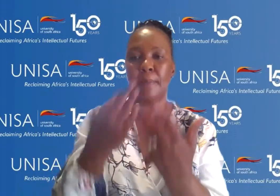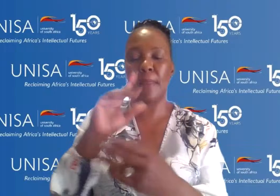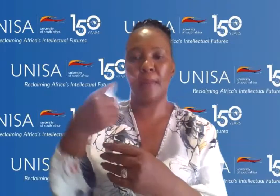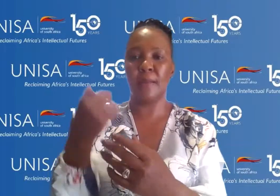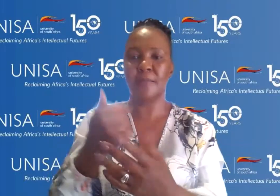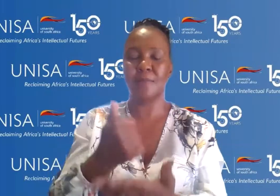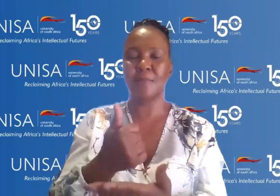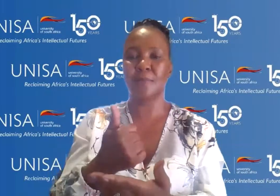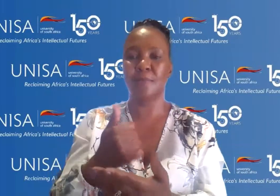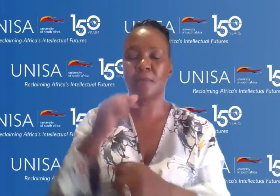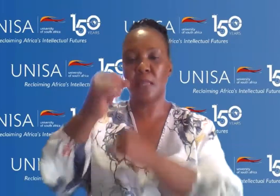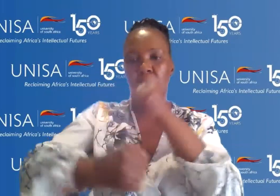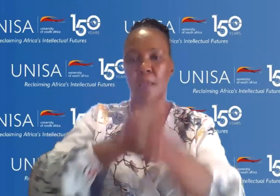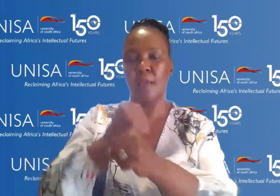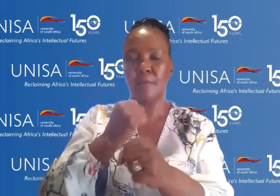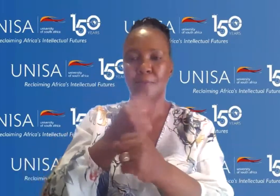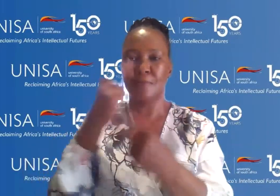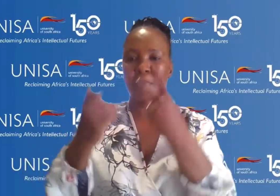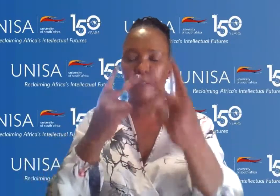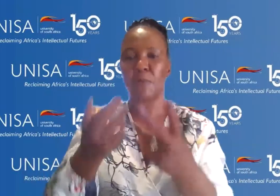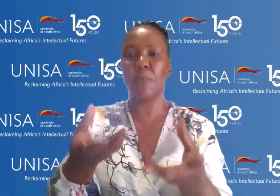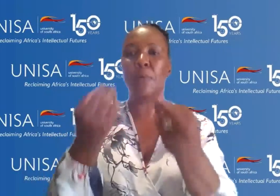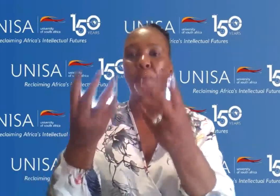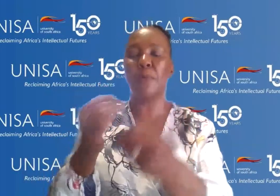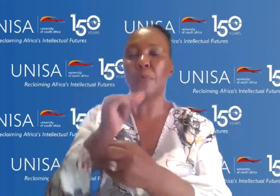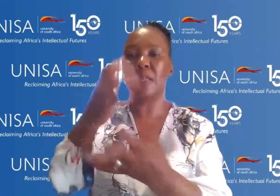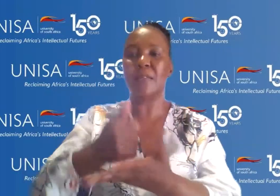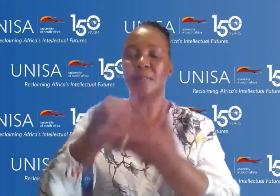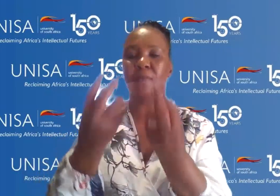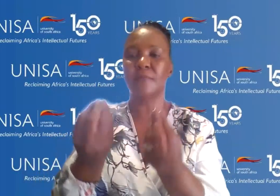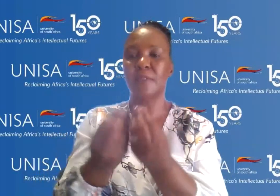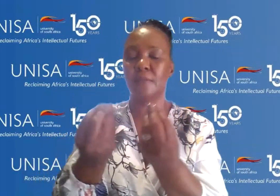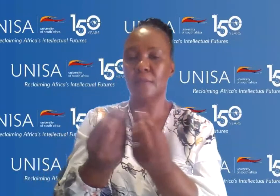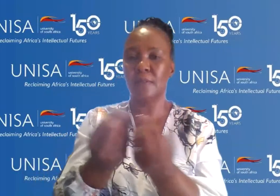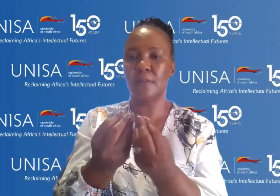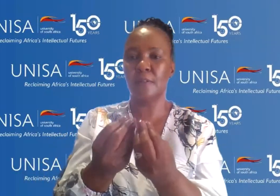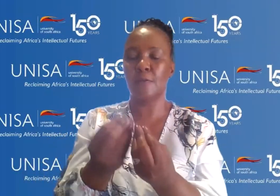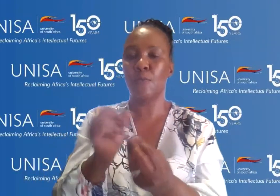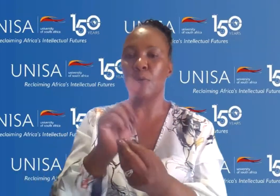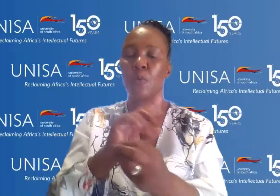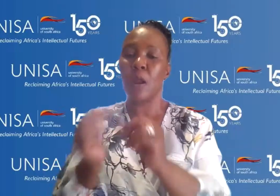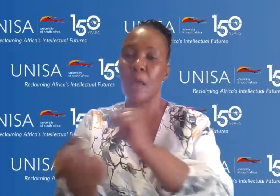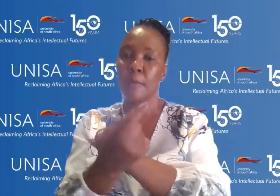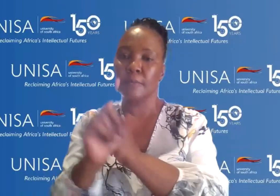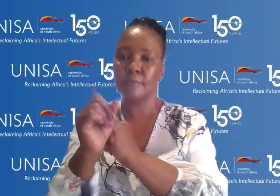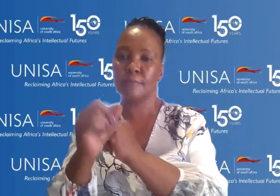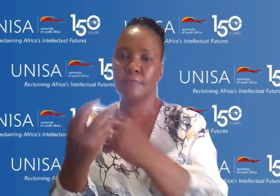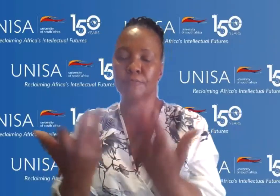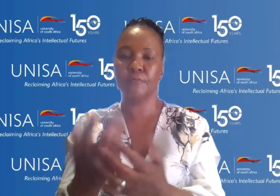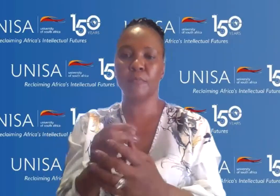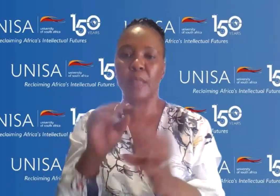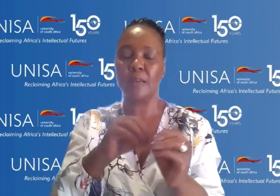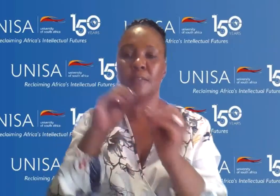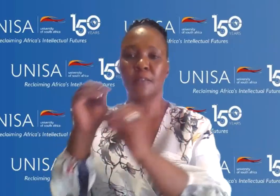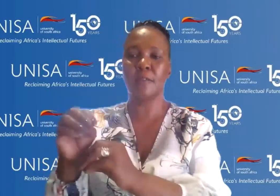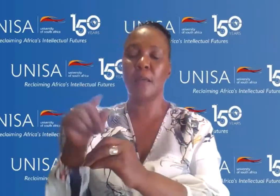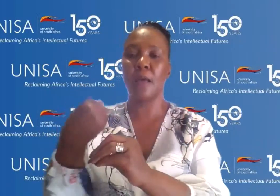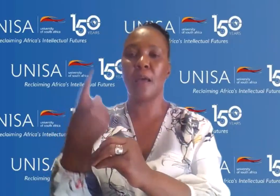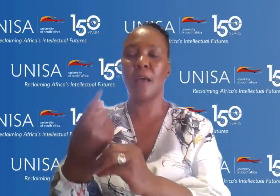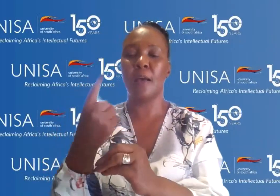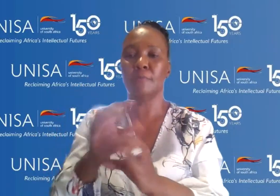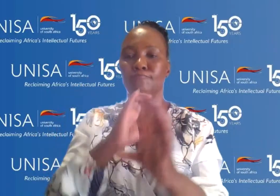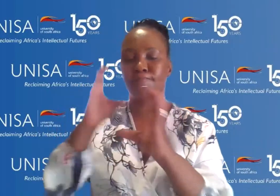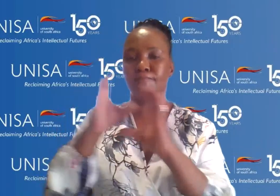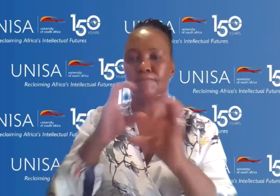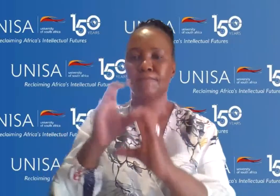see if we can get those devices, and then actually what will happen is, guys, just to jump my other conversation I'm having with myself, for